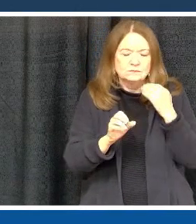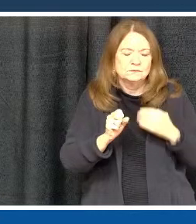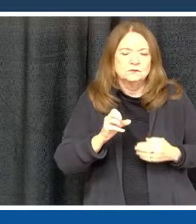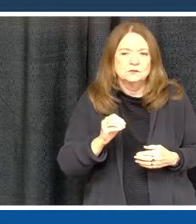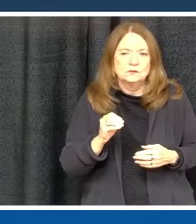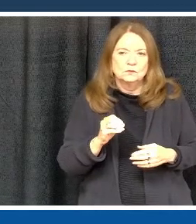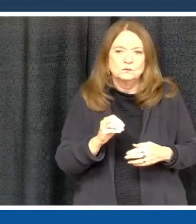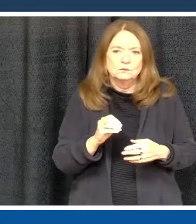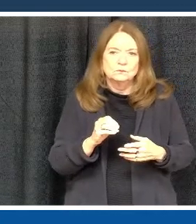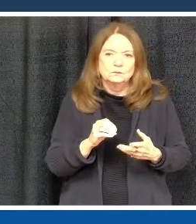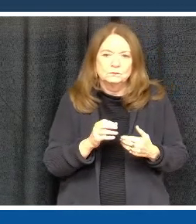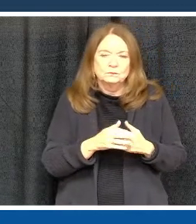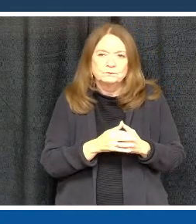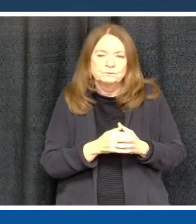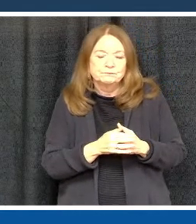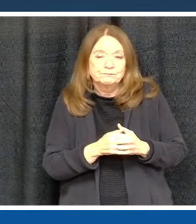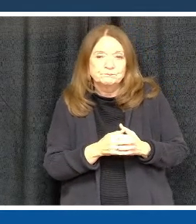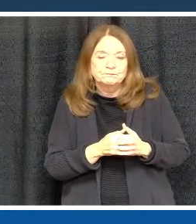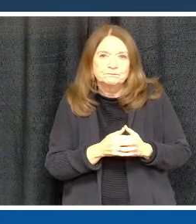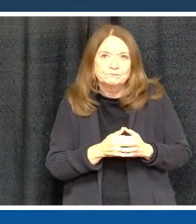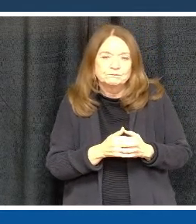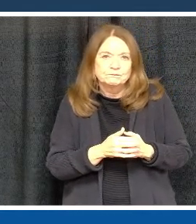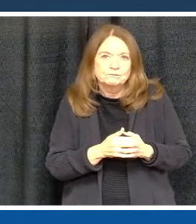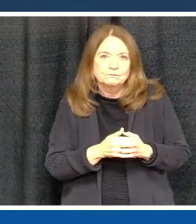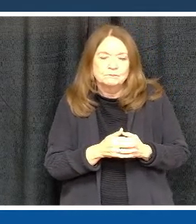study on any site plan.